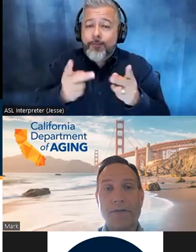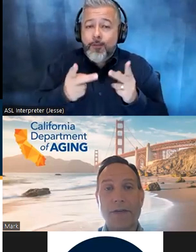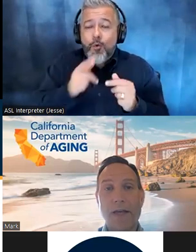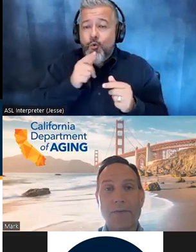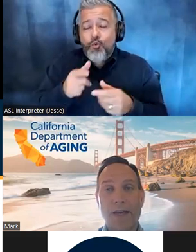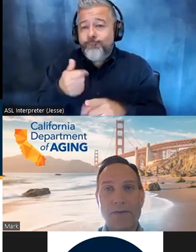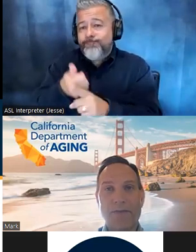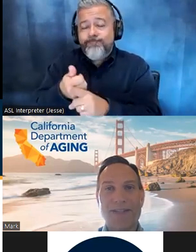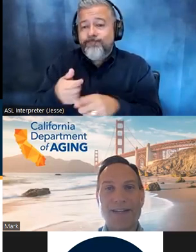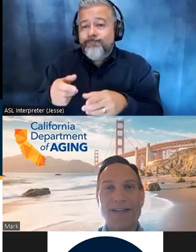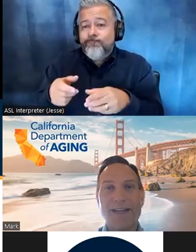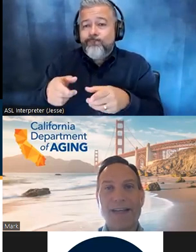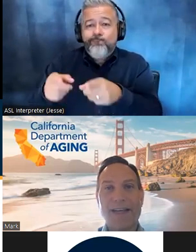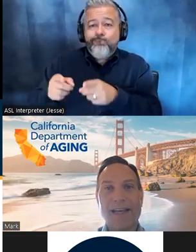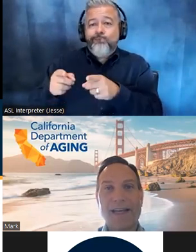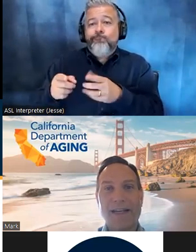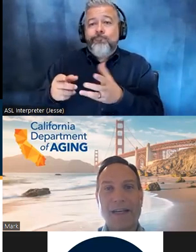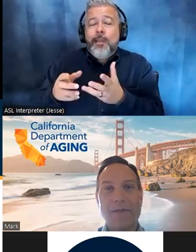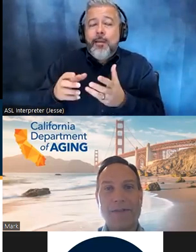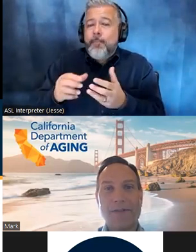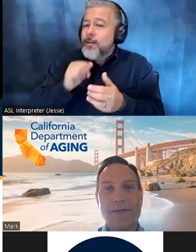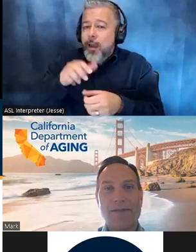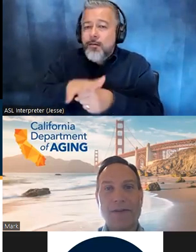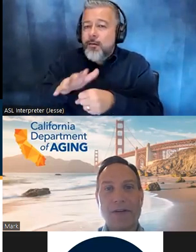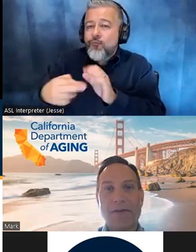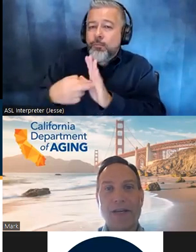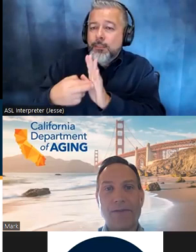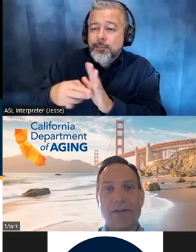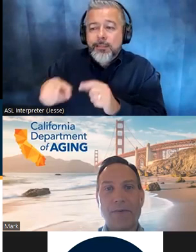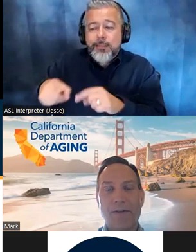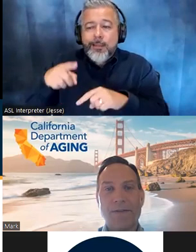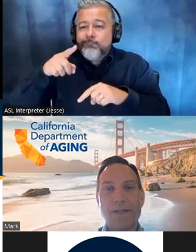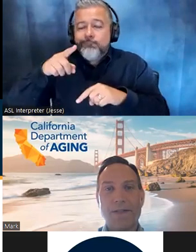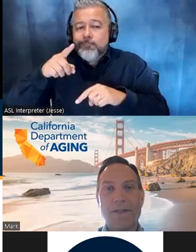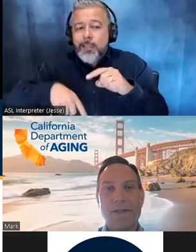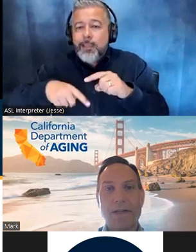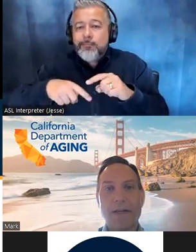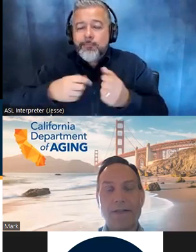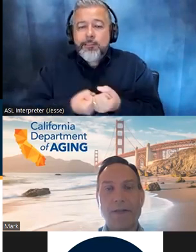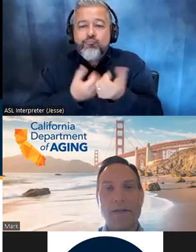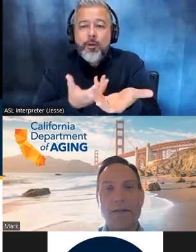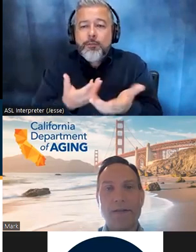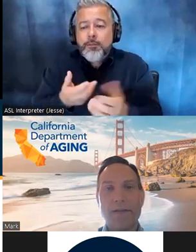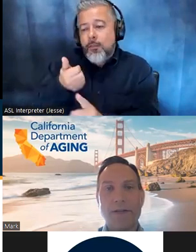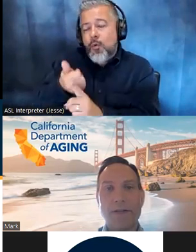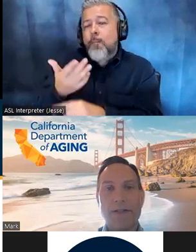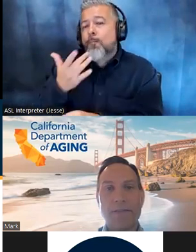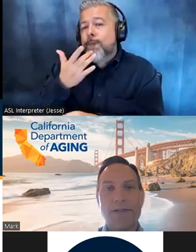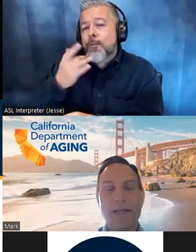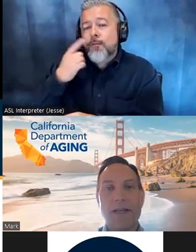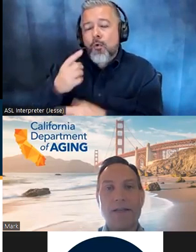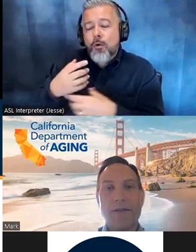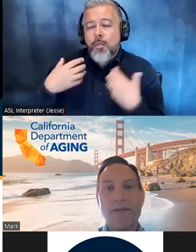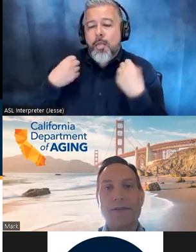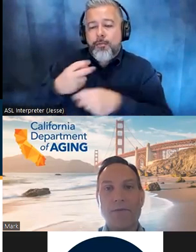and unrepresented, and unable to express their own healthcare preferences on hospital interdisciplinary